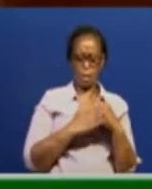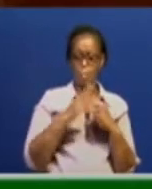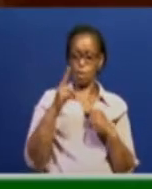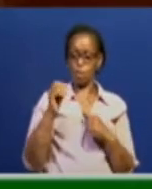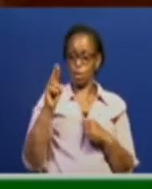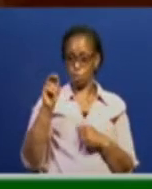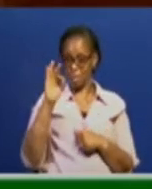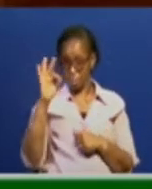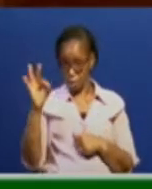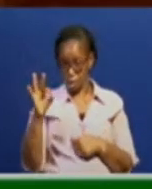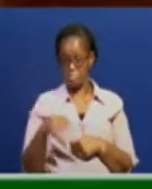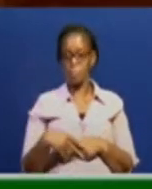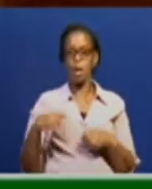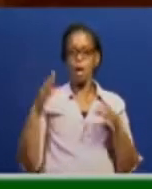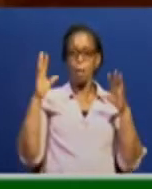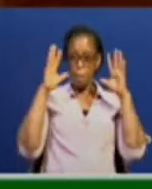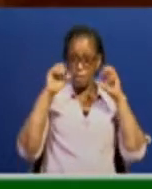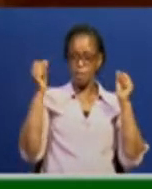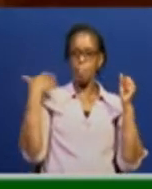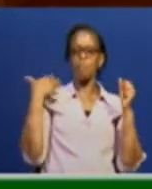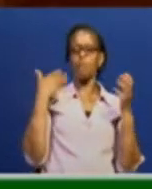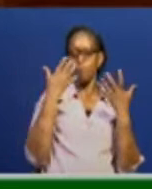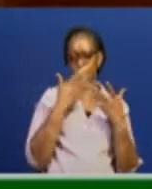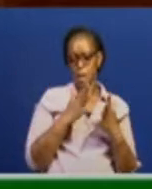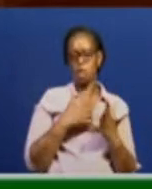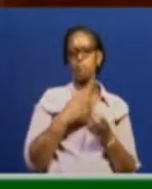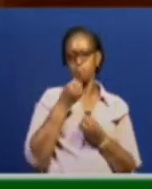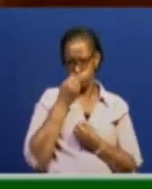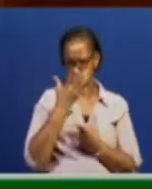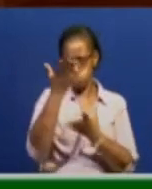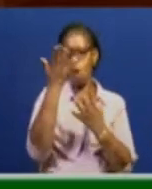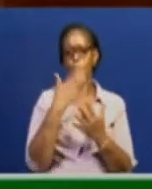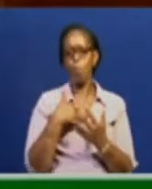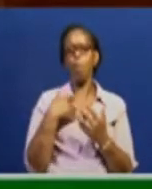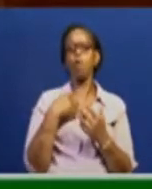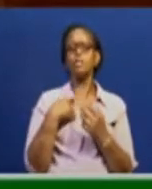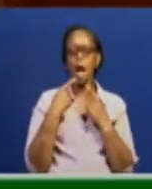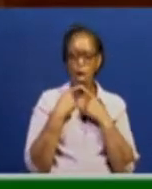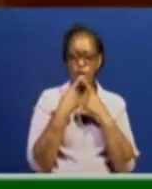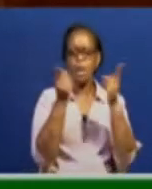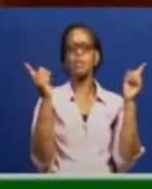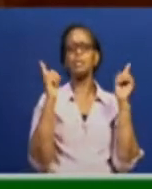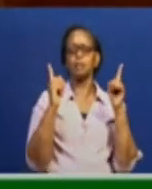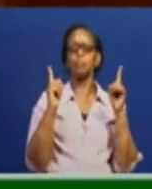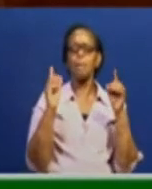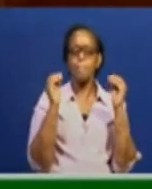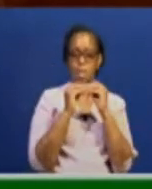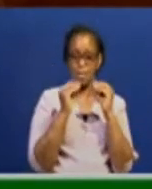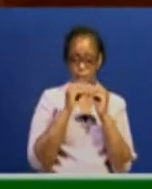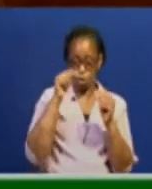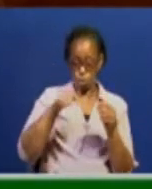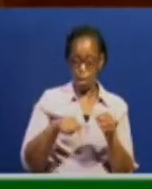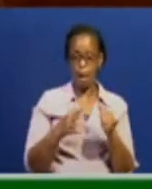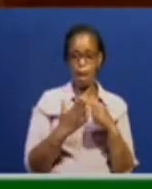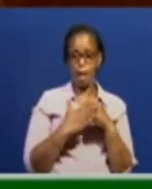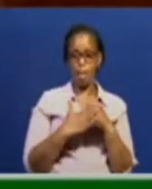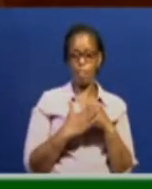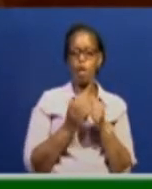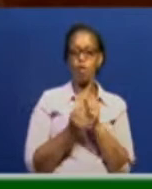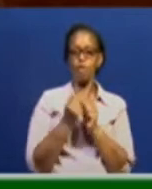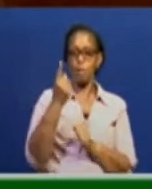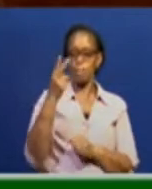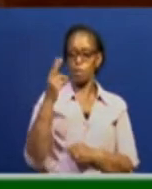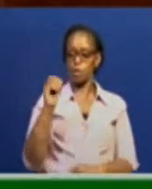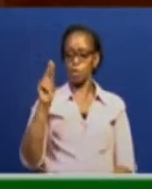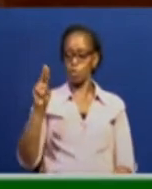His Excellency the President conveyed his desire to address a joint sitting of the Houses of Parliament today, 9th November